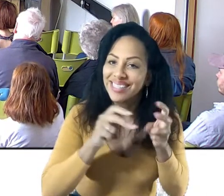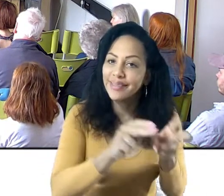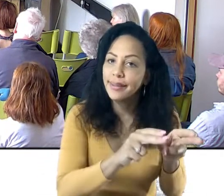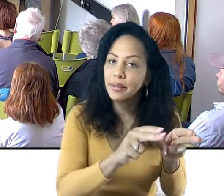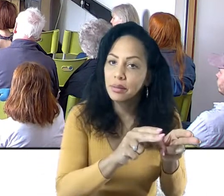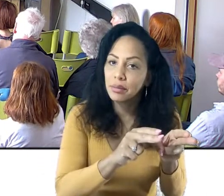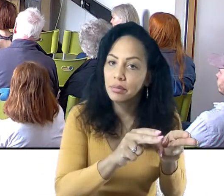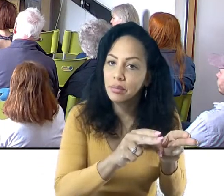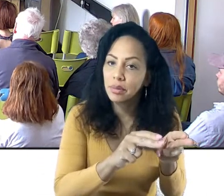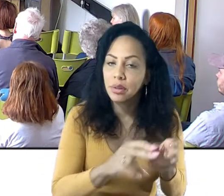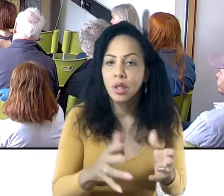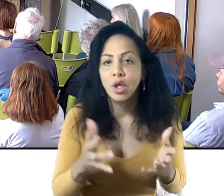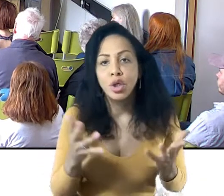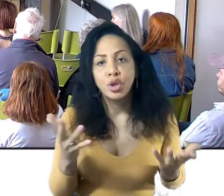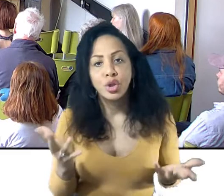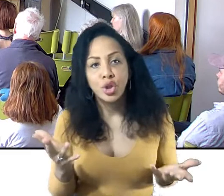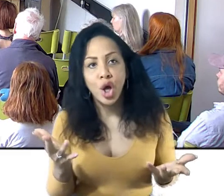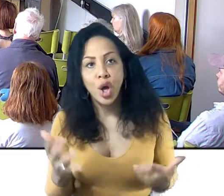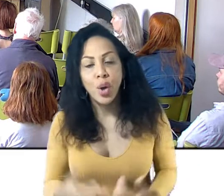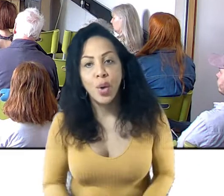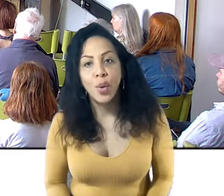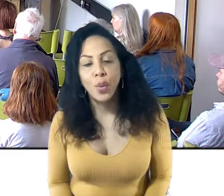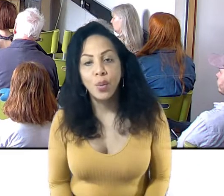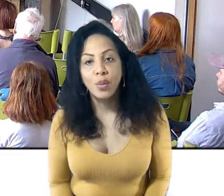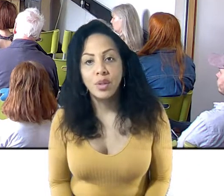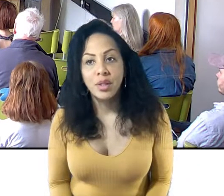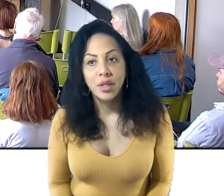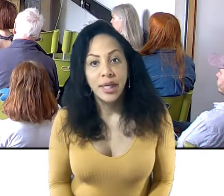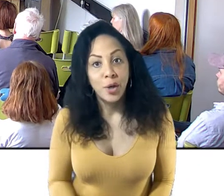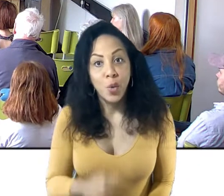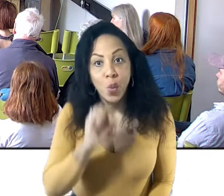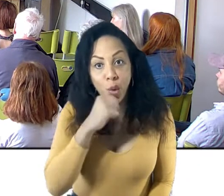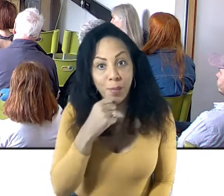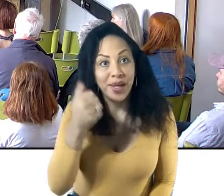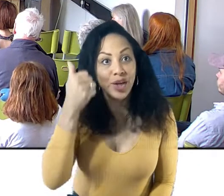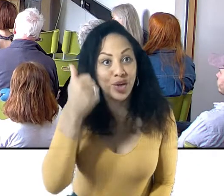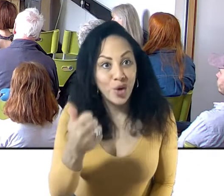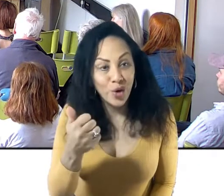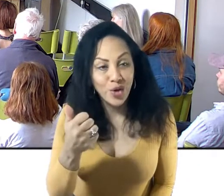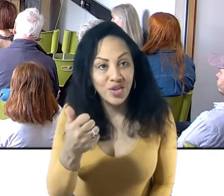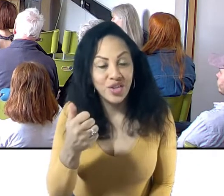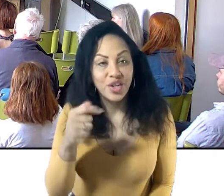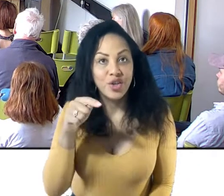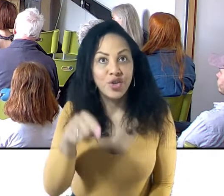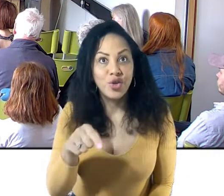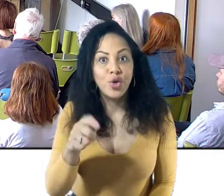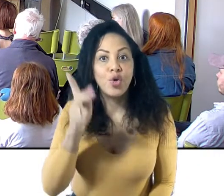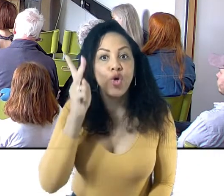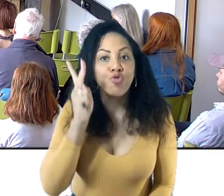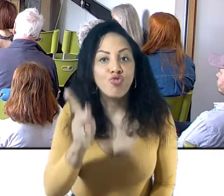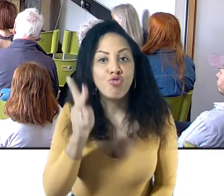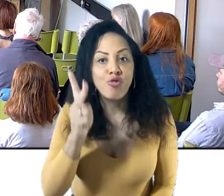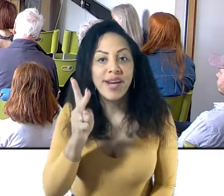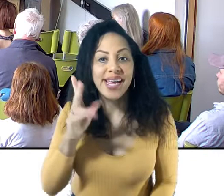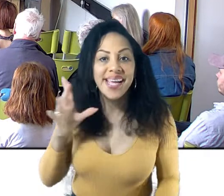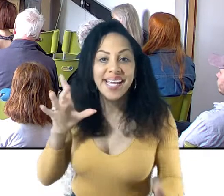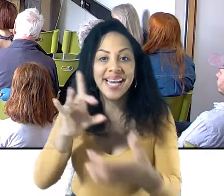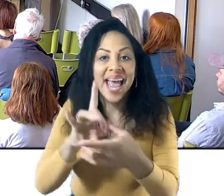finding pathways to reconnect people to landscape and to place,